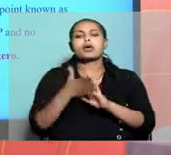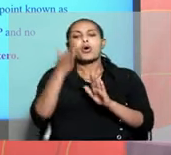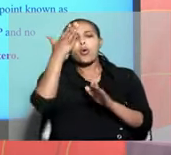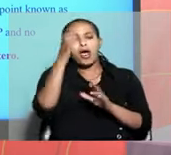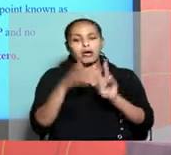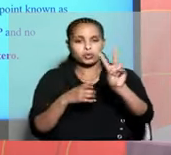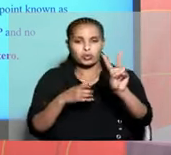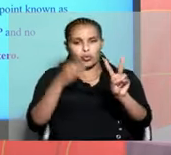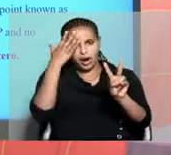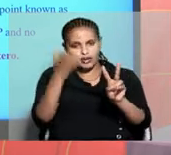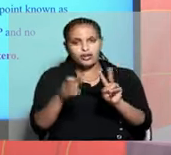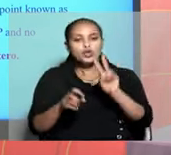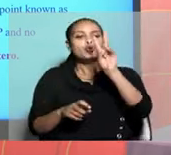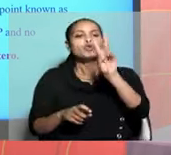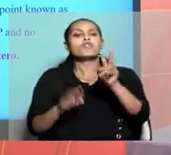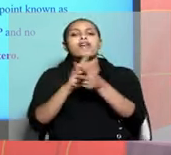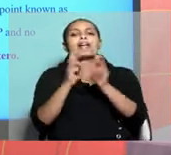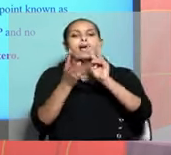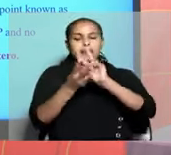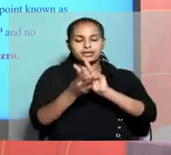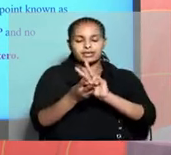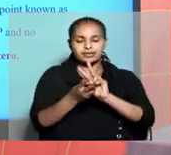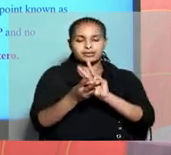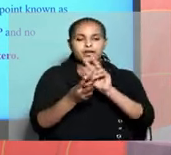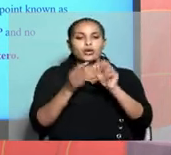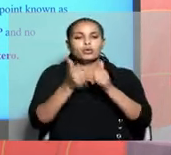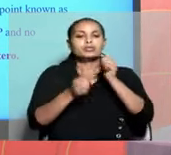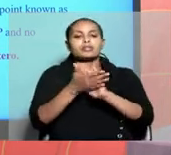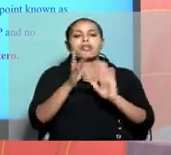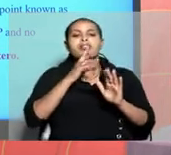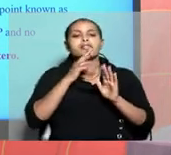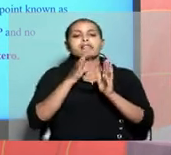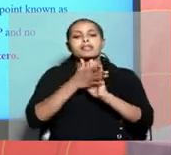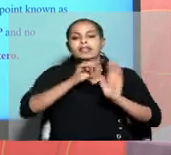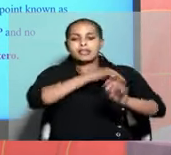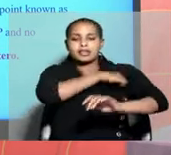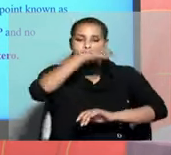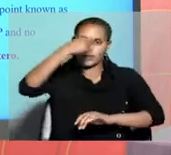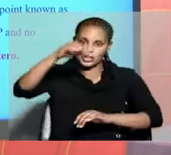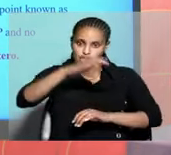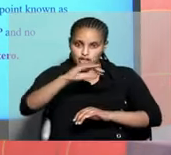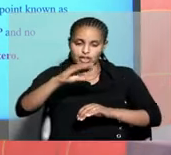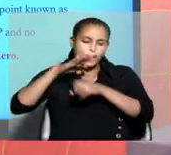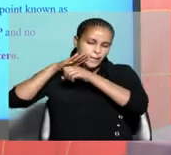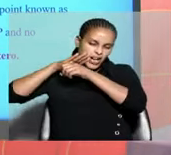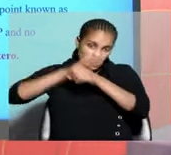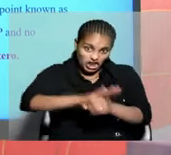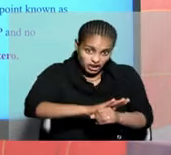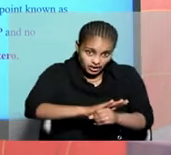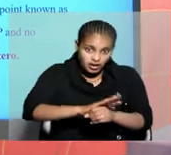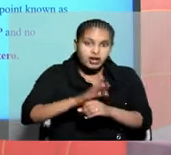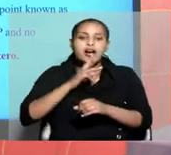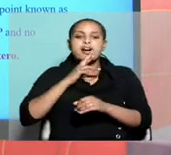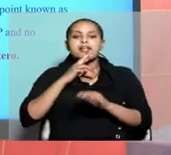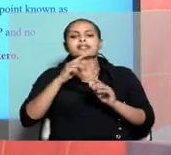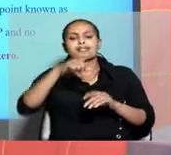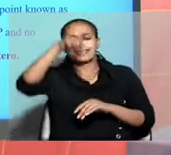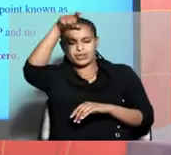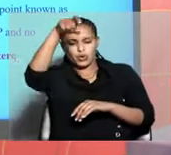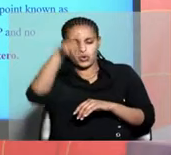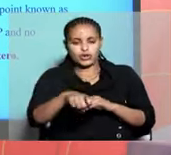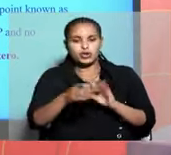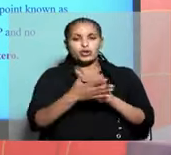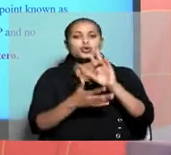Why? Because two variables, which are temperature and pressure, are